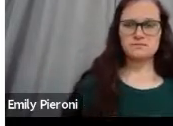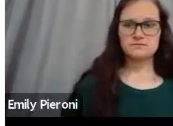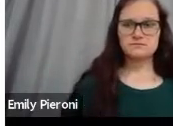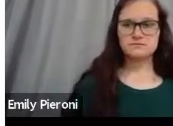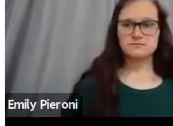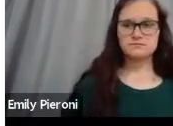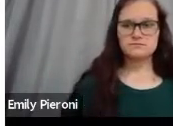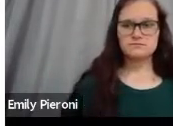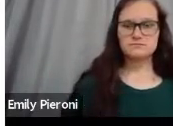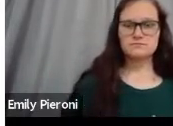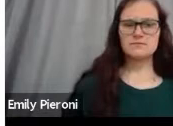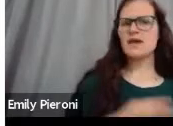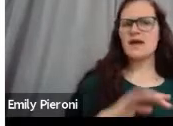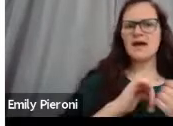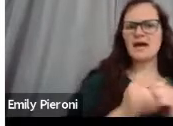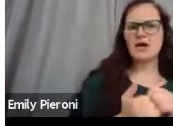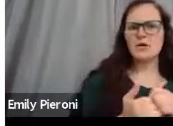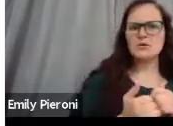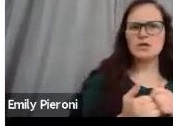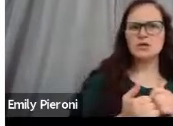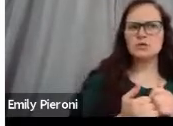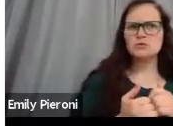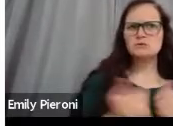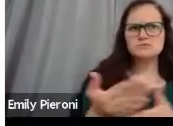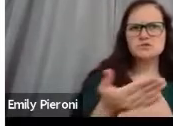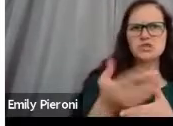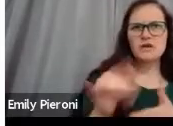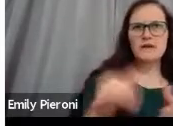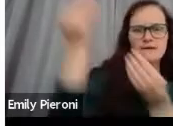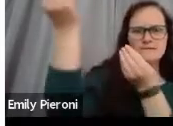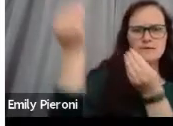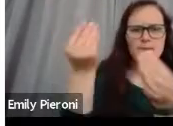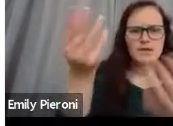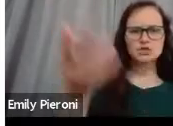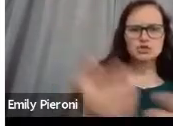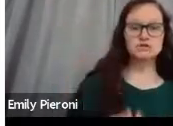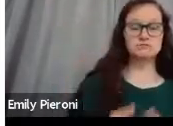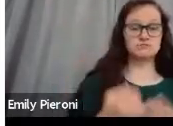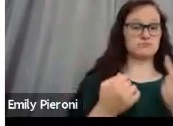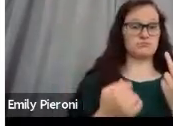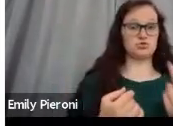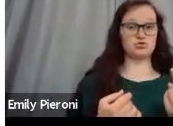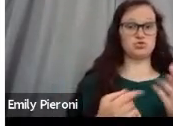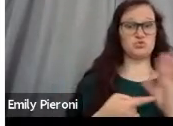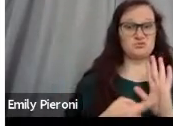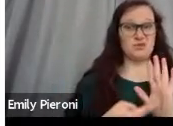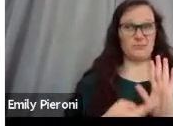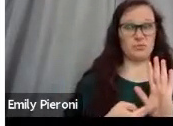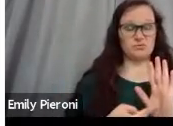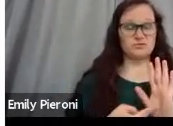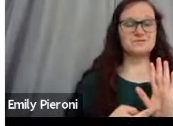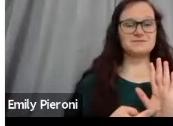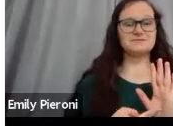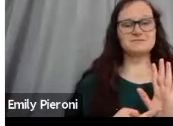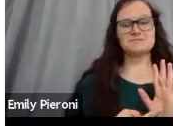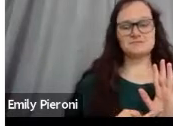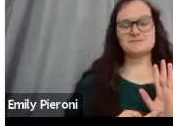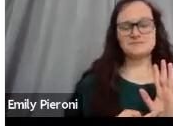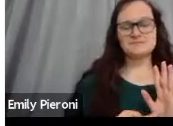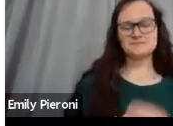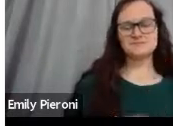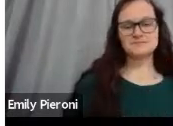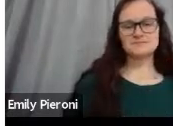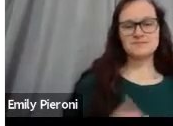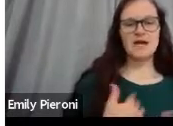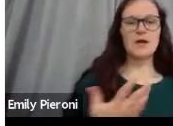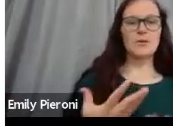And how are you going to tell them this information? And these are just two examples, which is why I wanted to emphasize